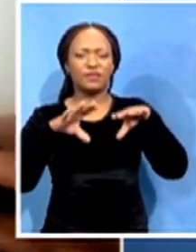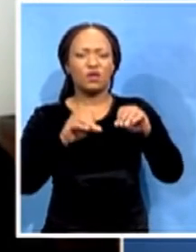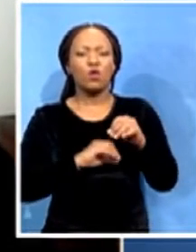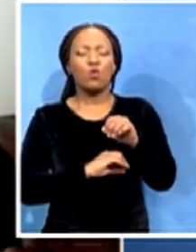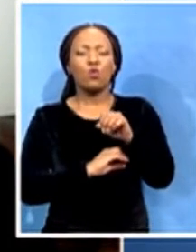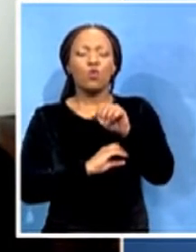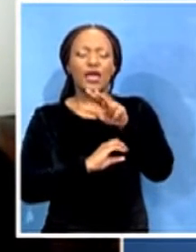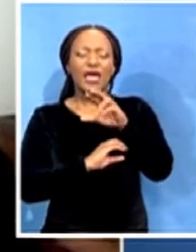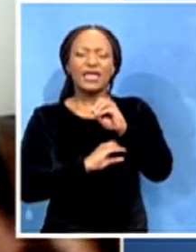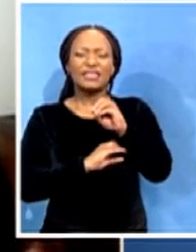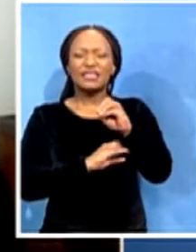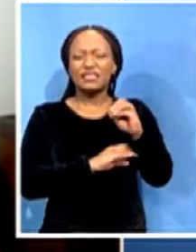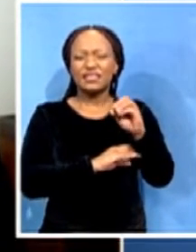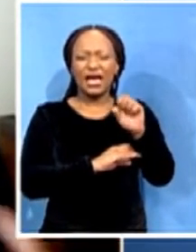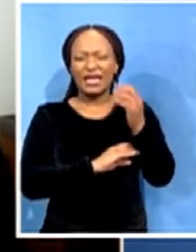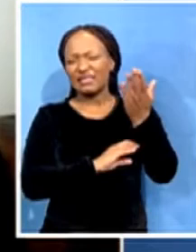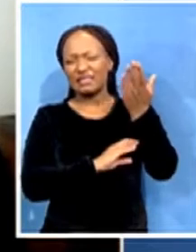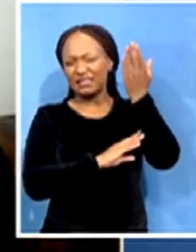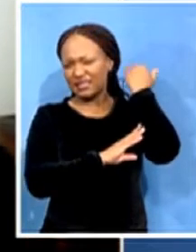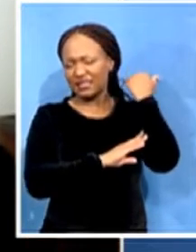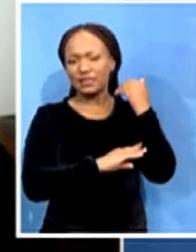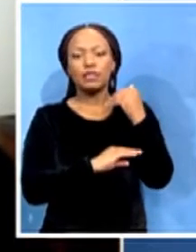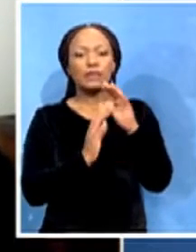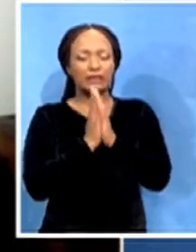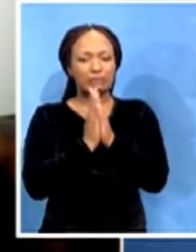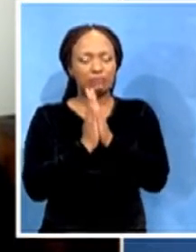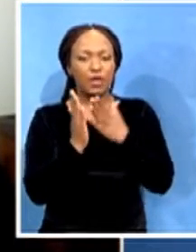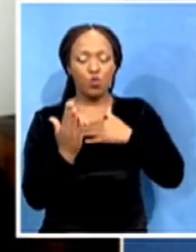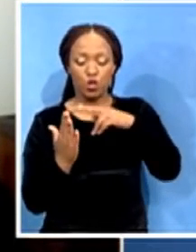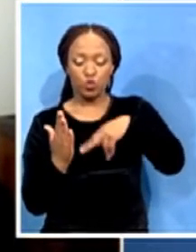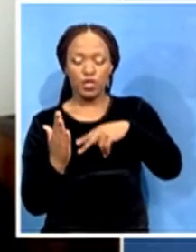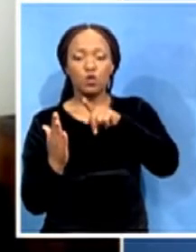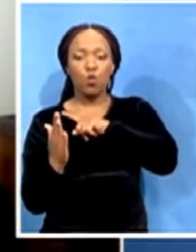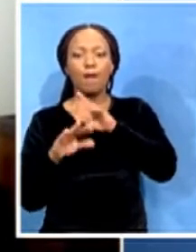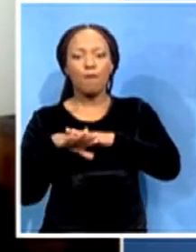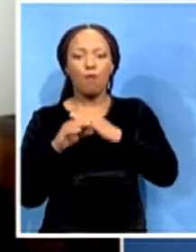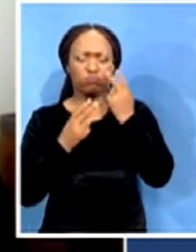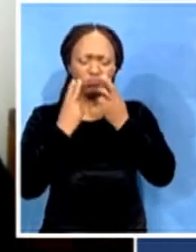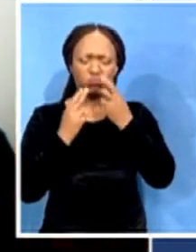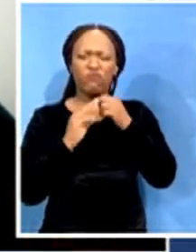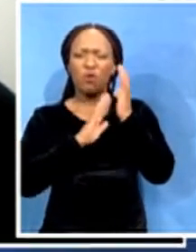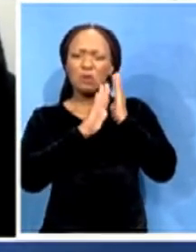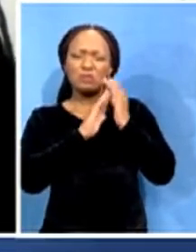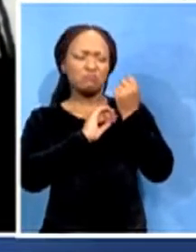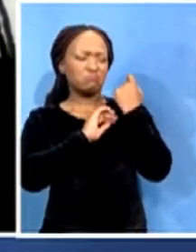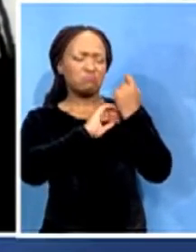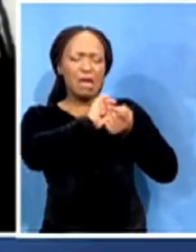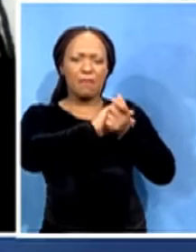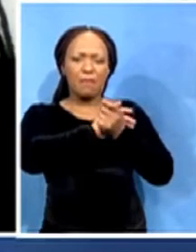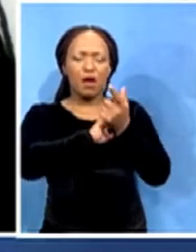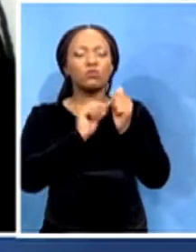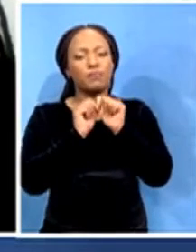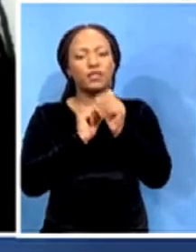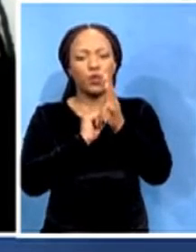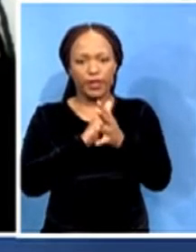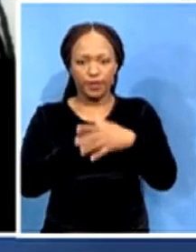the more we seek out knowledge, I think the better we will be as citizens. Yeah. I understand that you wrote a piece in 2013 defending